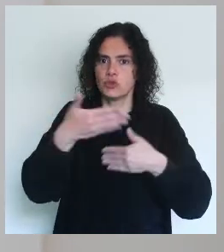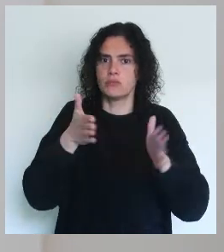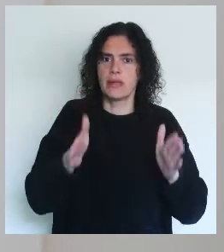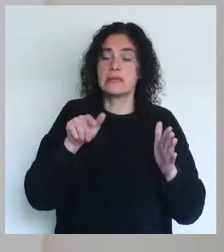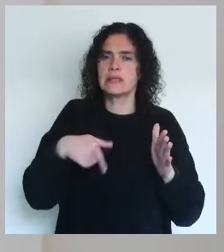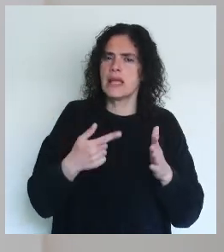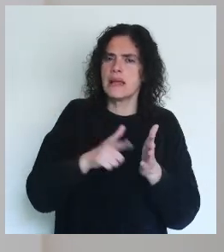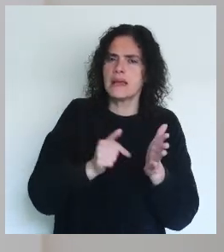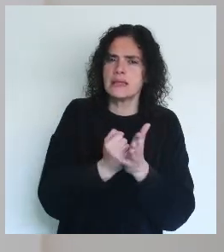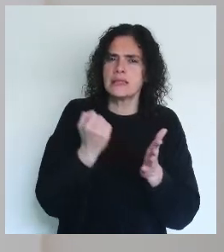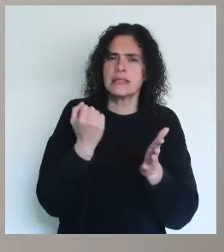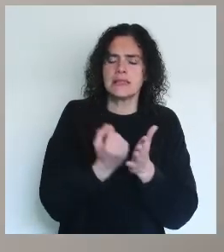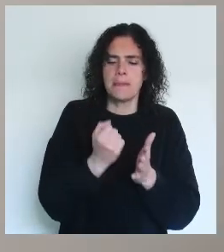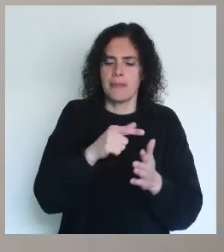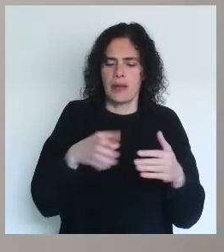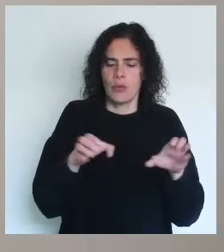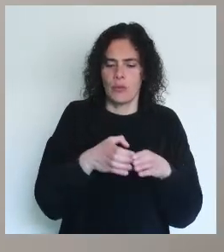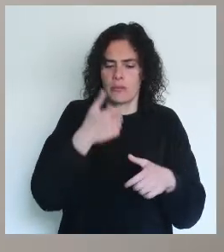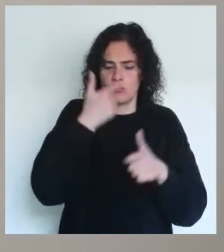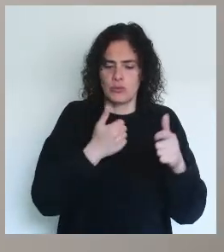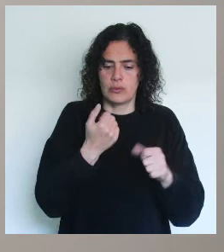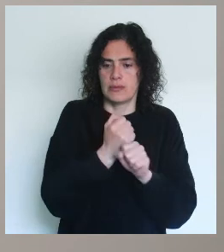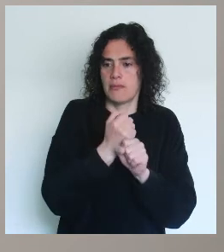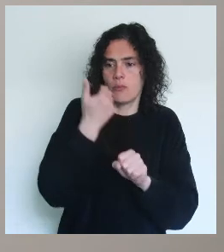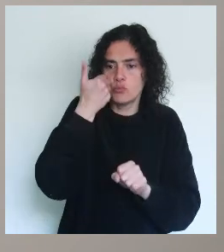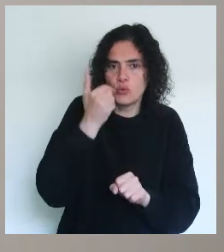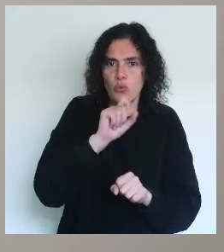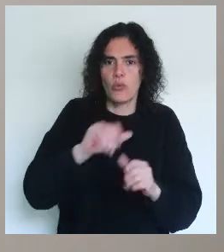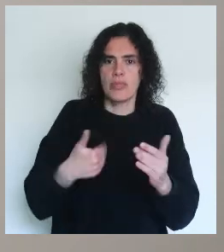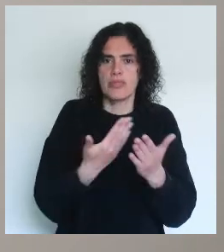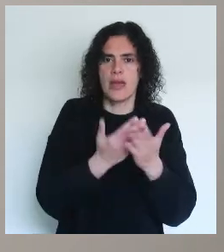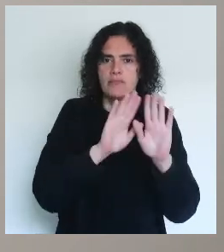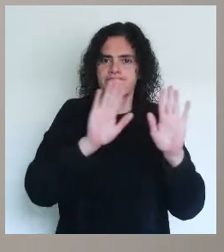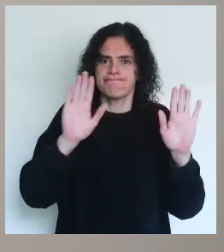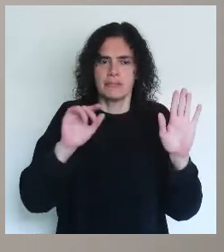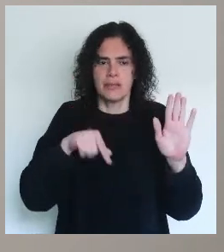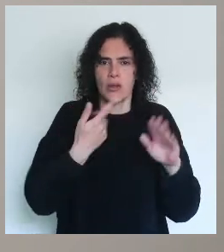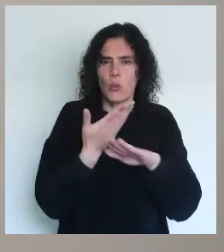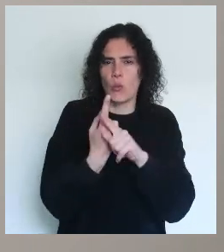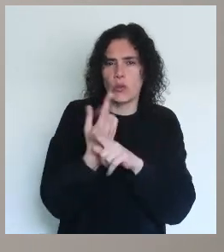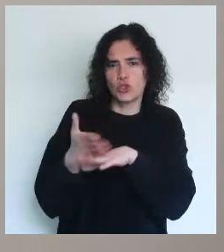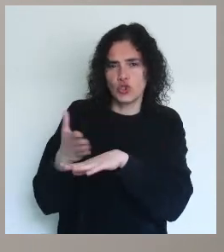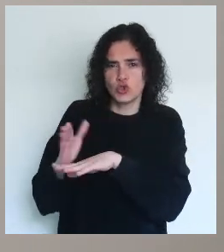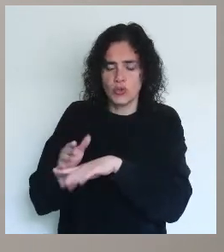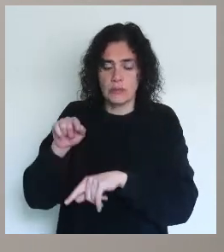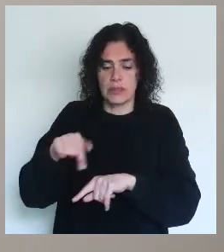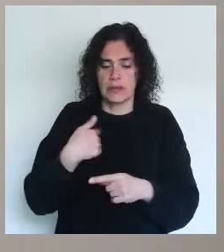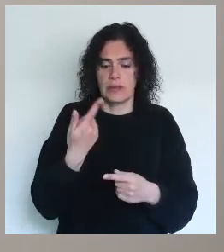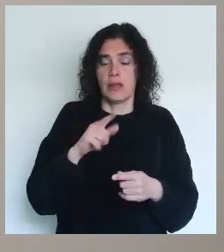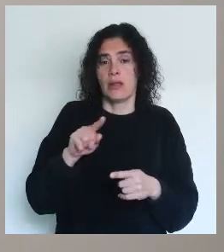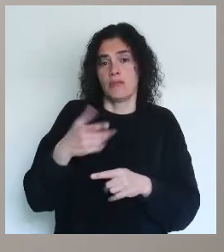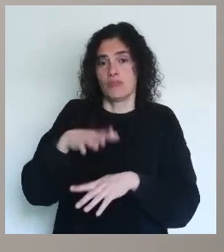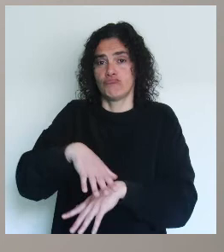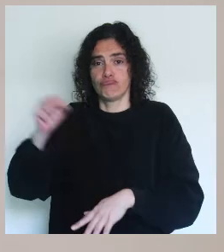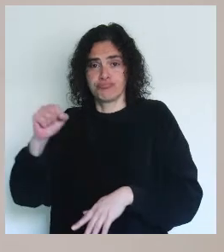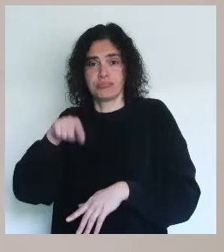would often ask the team working in the museum or in the gallery to give them these leftovers. And they would take